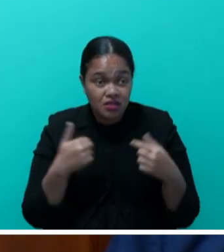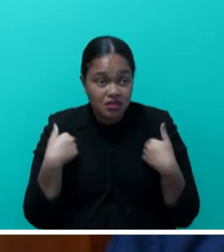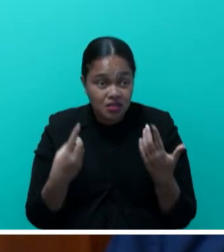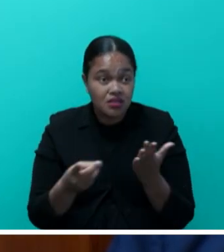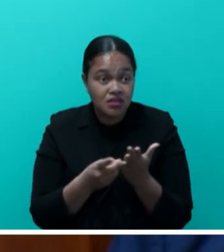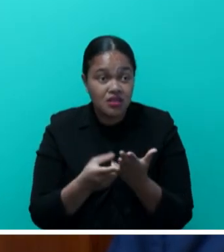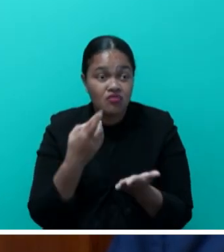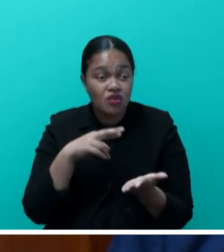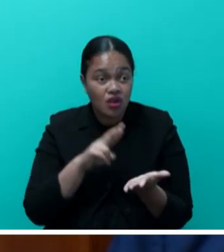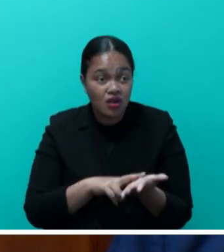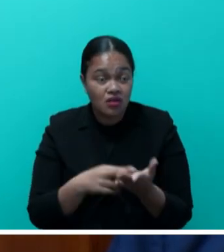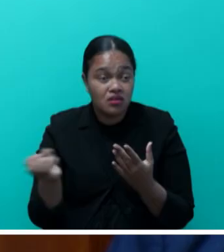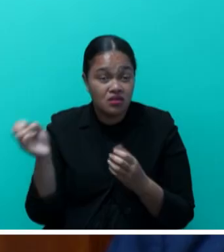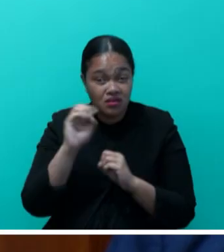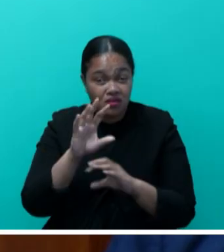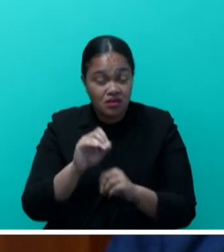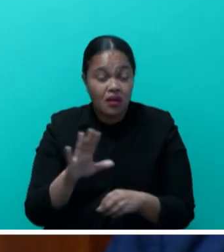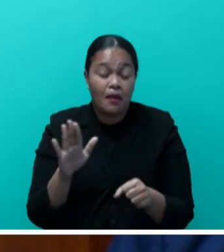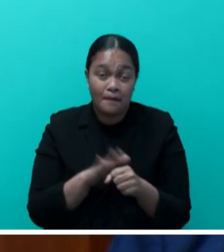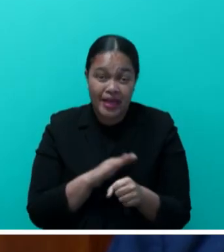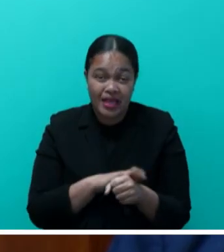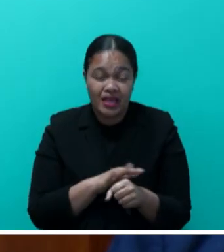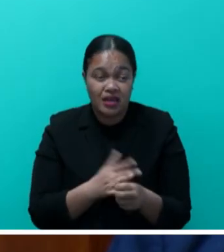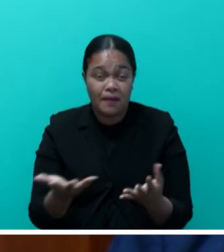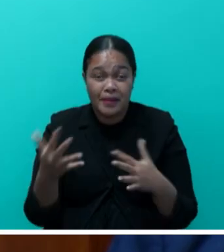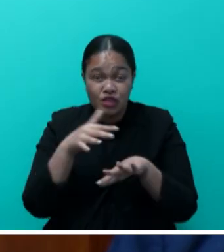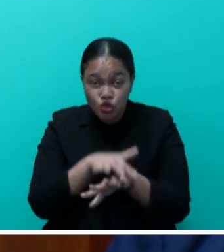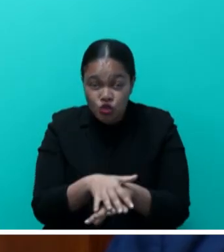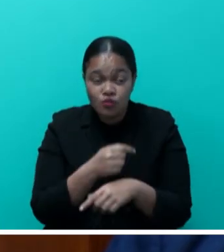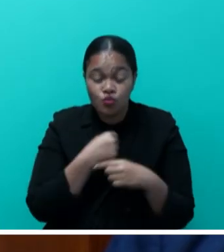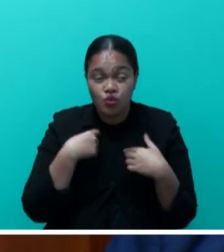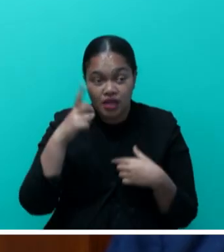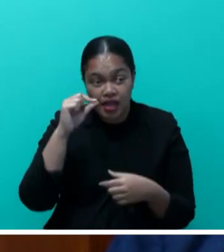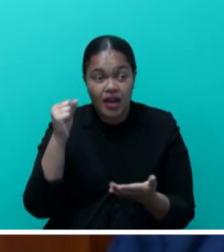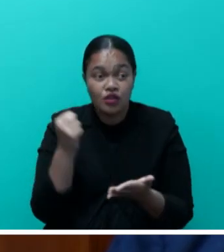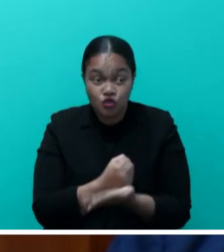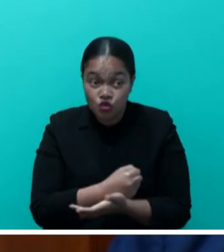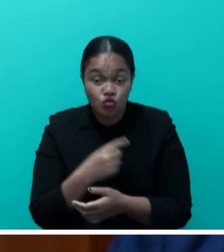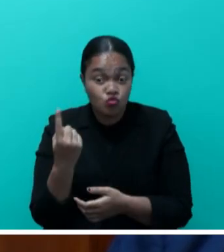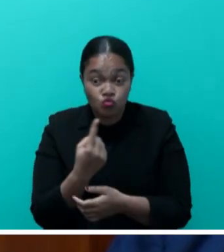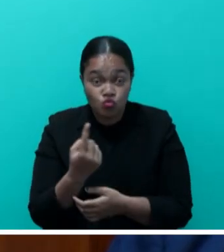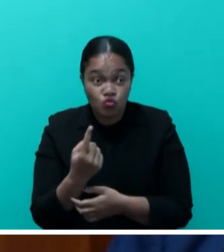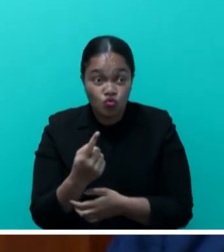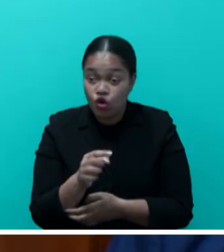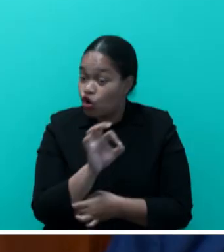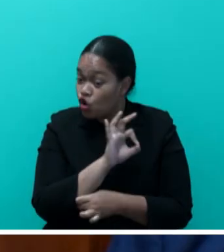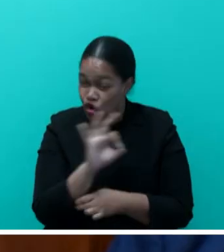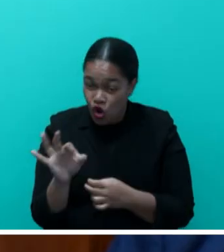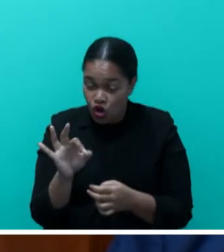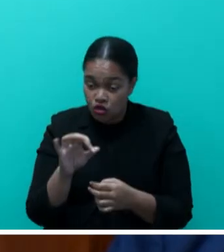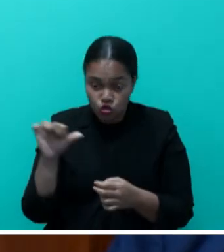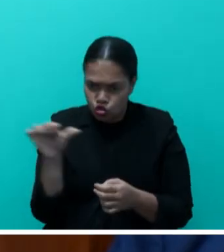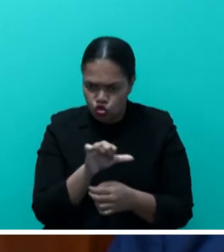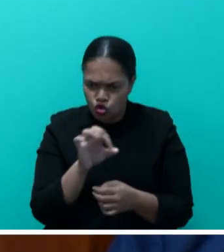our records, we are making it mainstream so that we can ensure those who are not supposed to be on the program